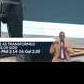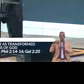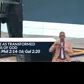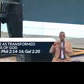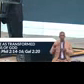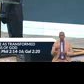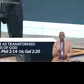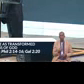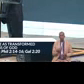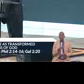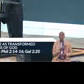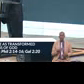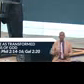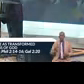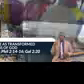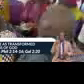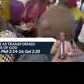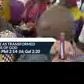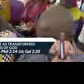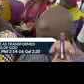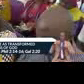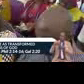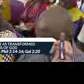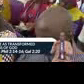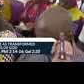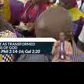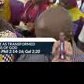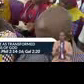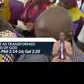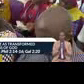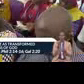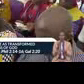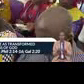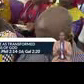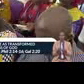liveth in me. Christ will live in you.